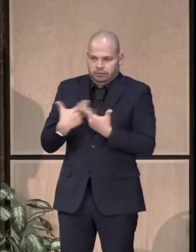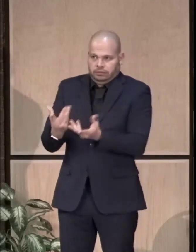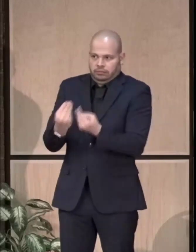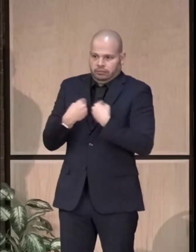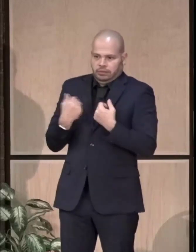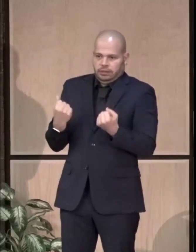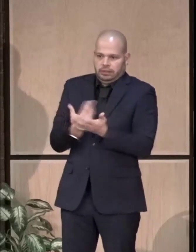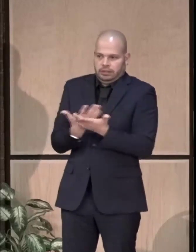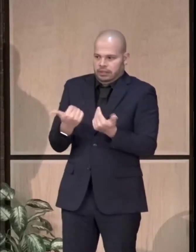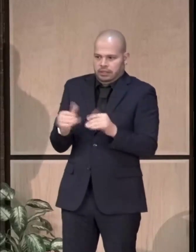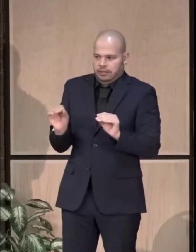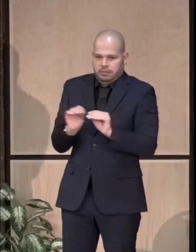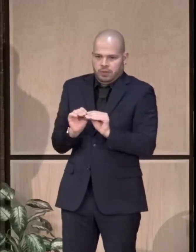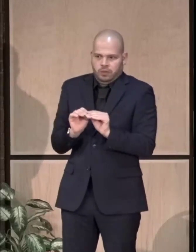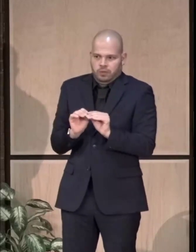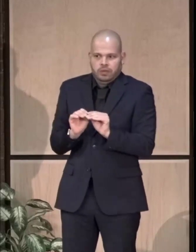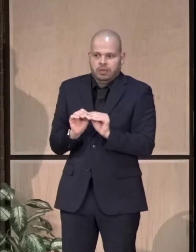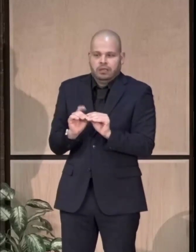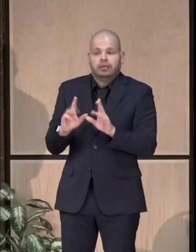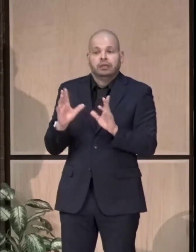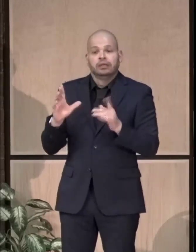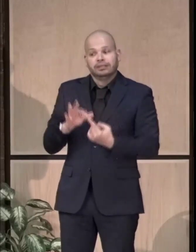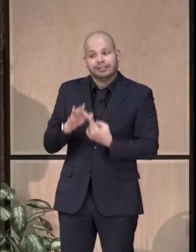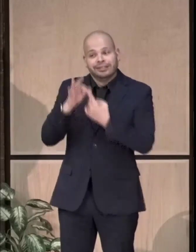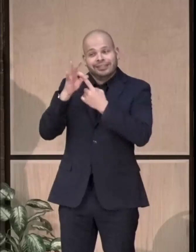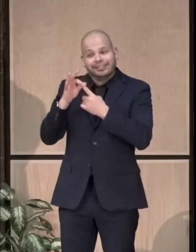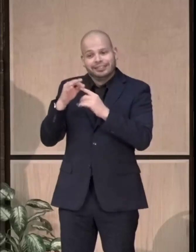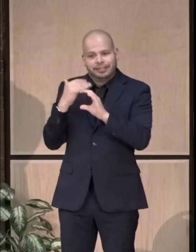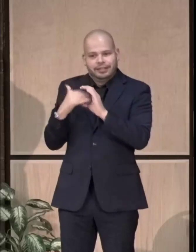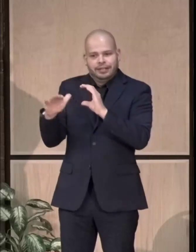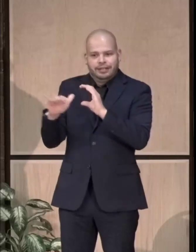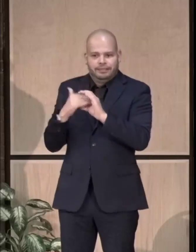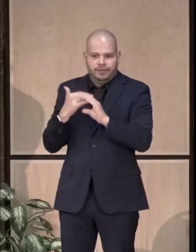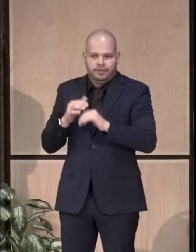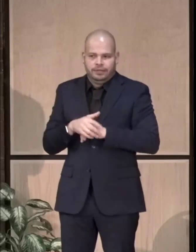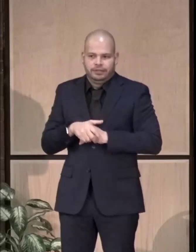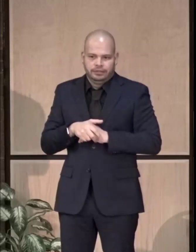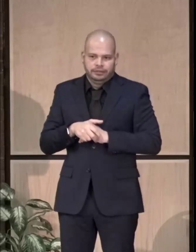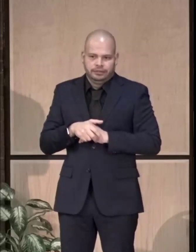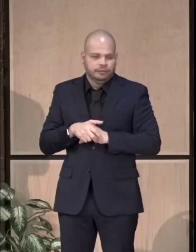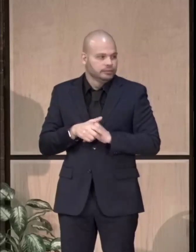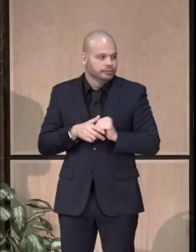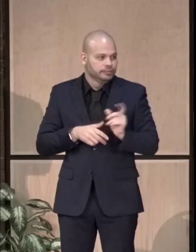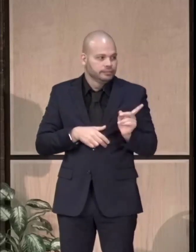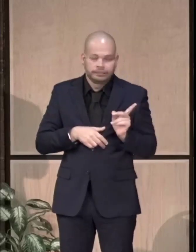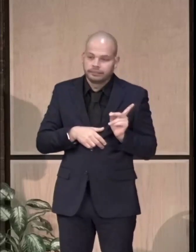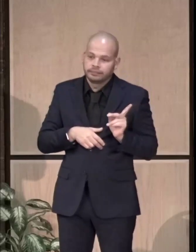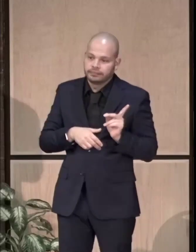outside of the emails that we spoke about earlier. You may have wanted to be in the loop more, but you were in the loop, weren't